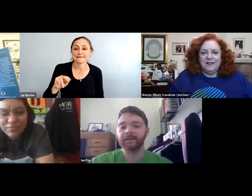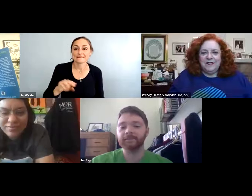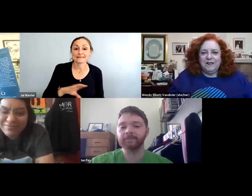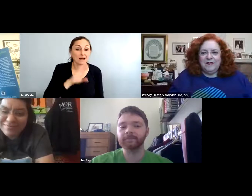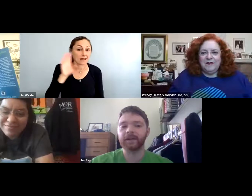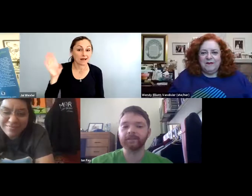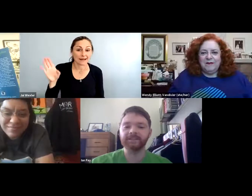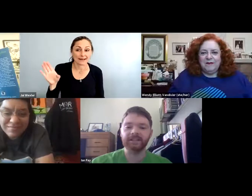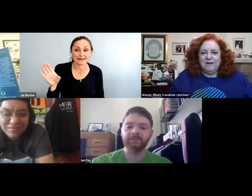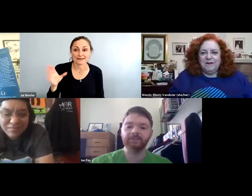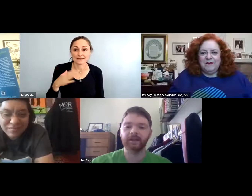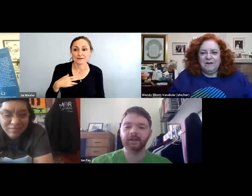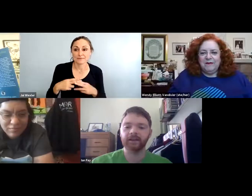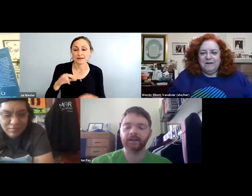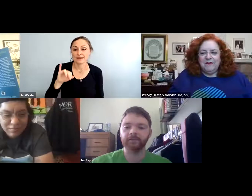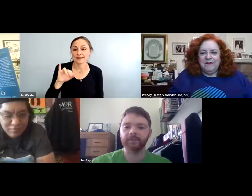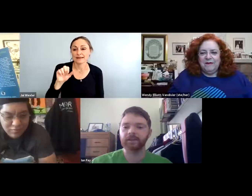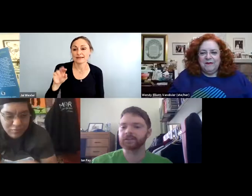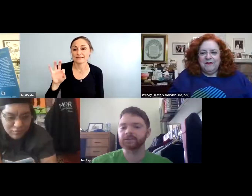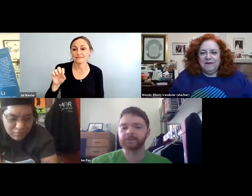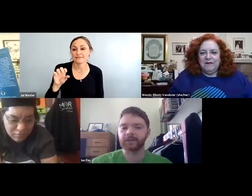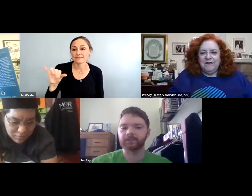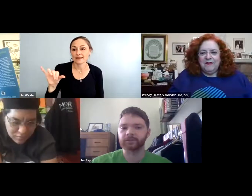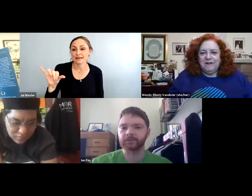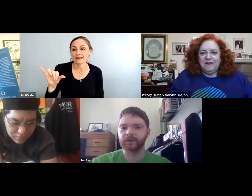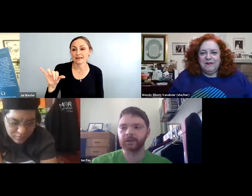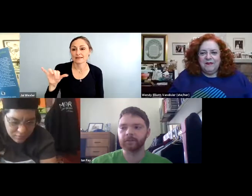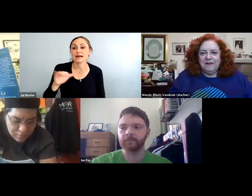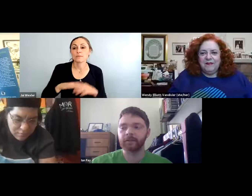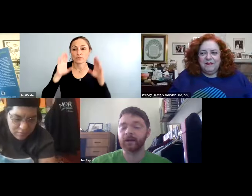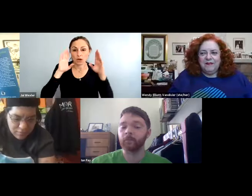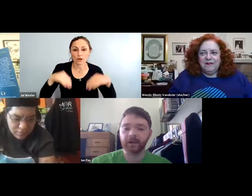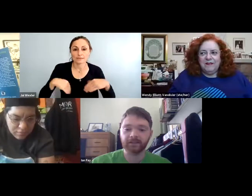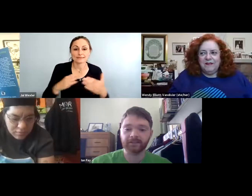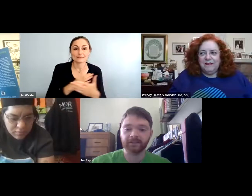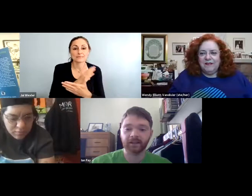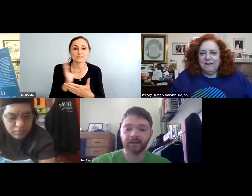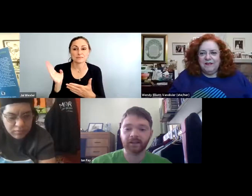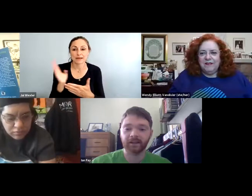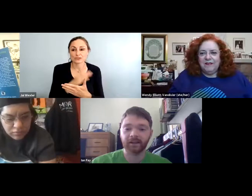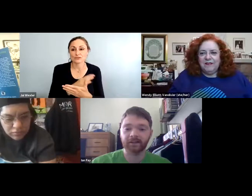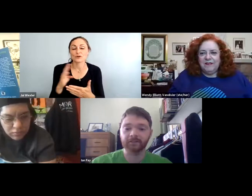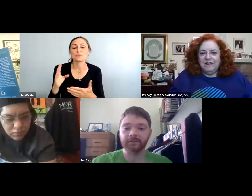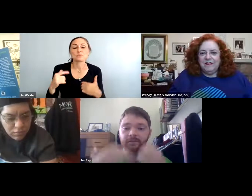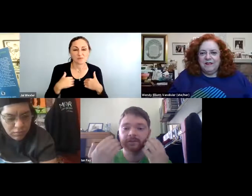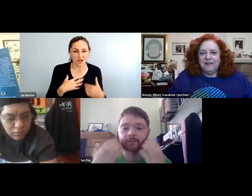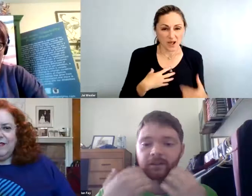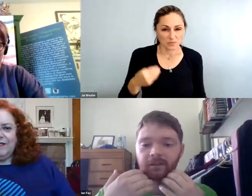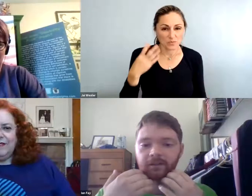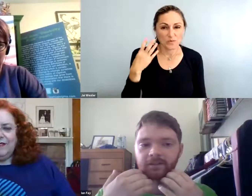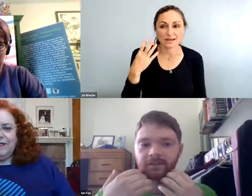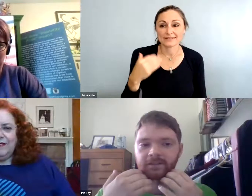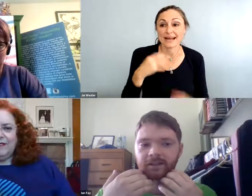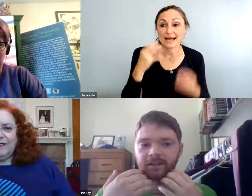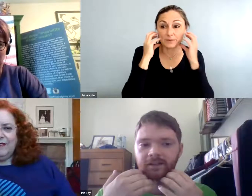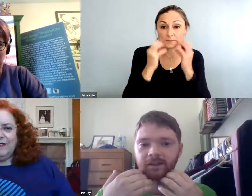Hi, my name is Ian Fay. I am on the autism spectrum. I'm white. I have a